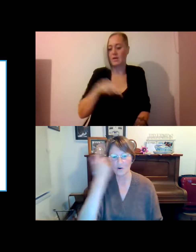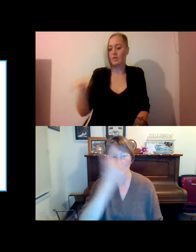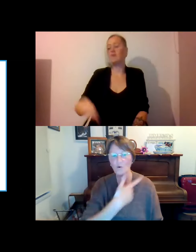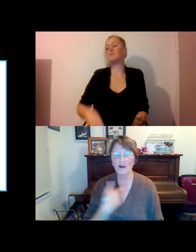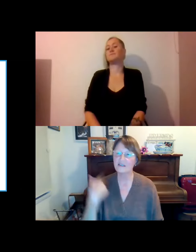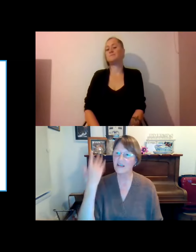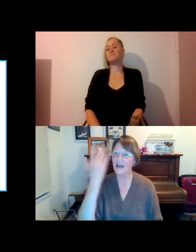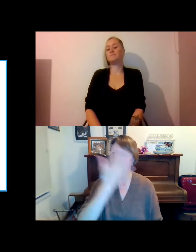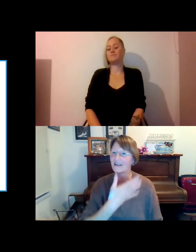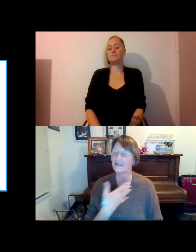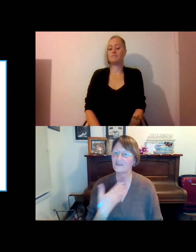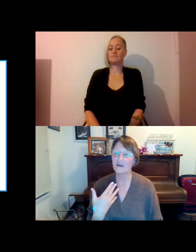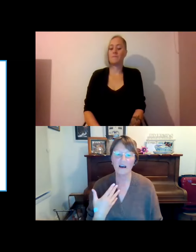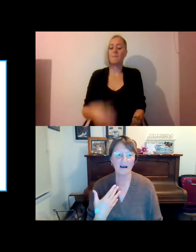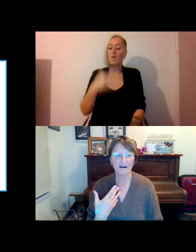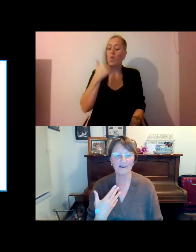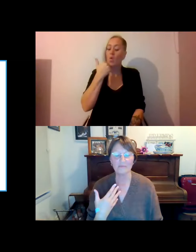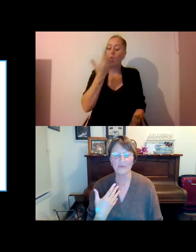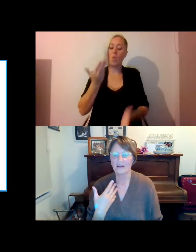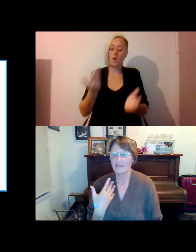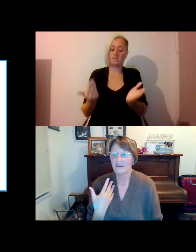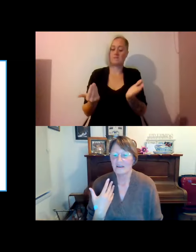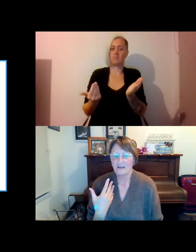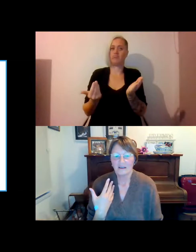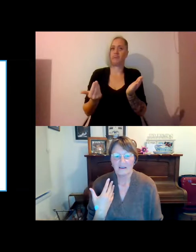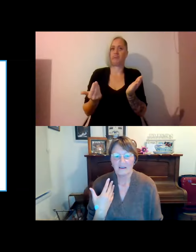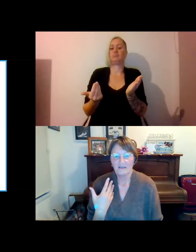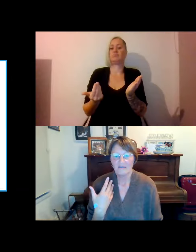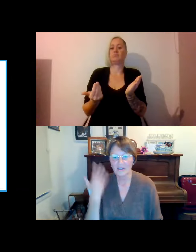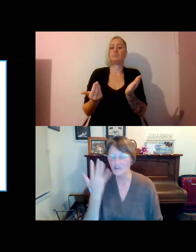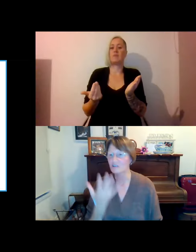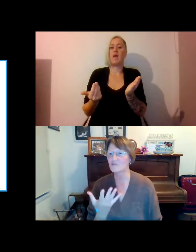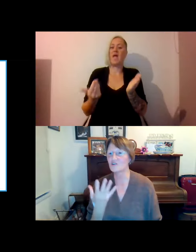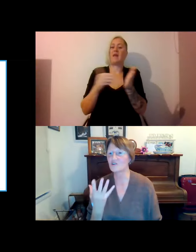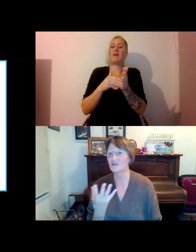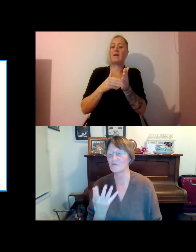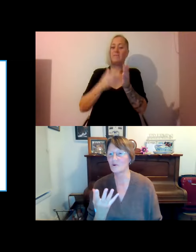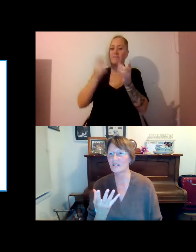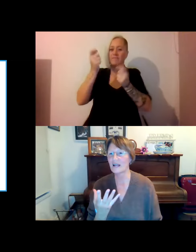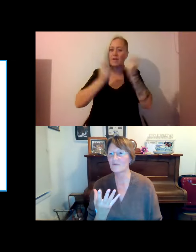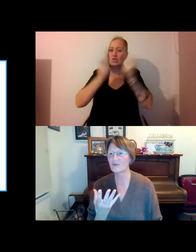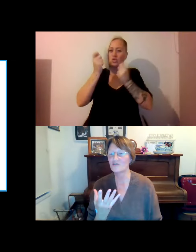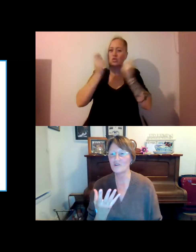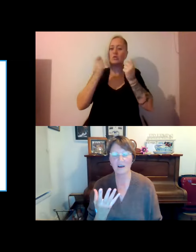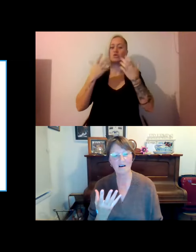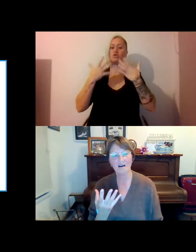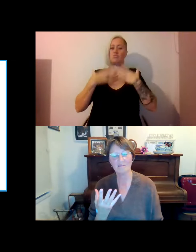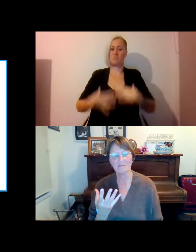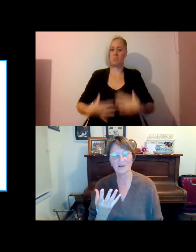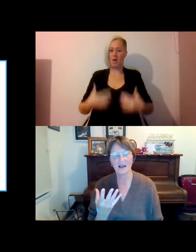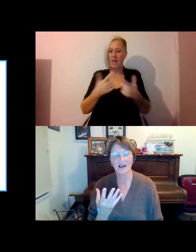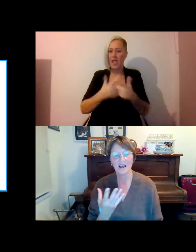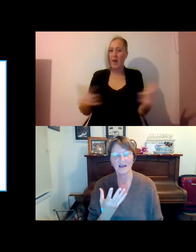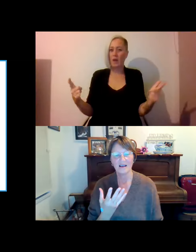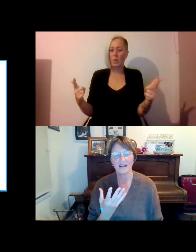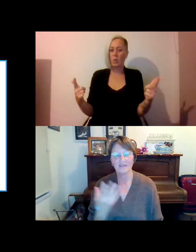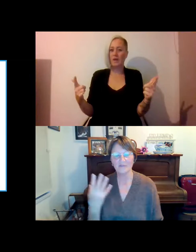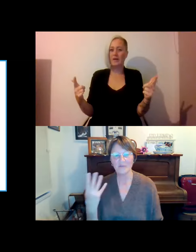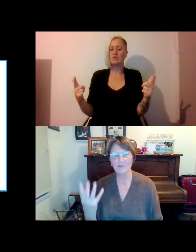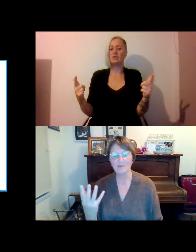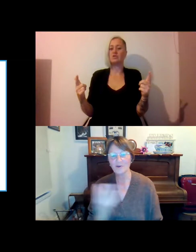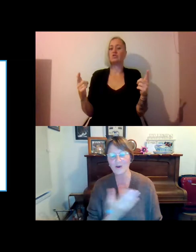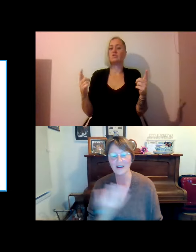And you're always adding in the facial expression and the body language.